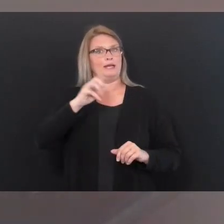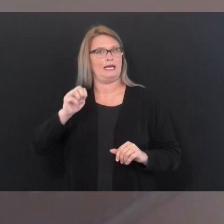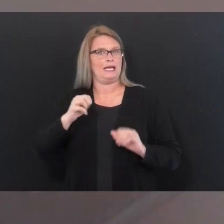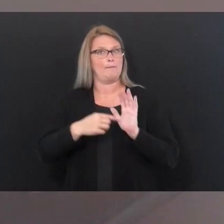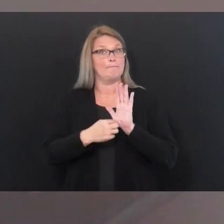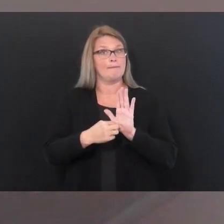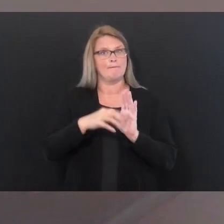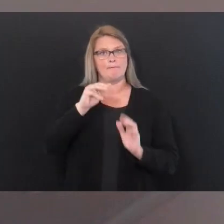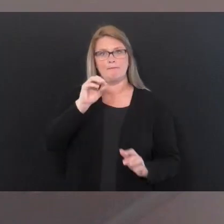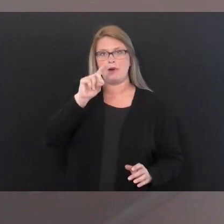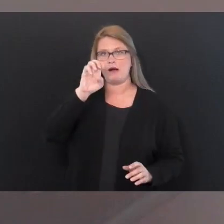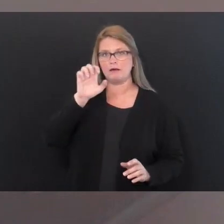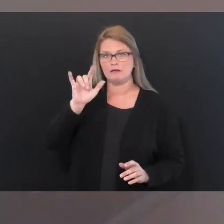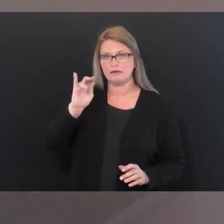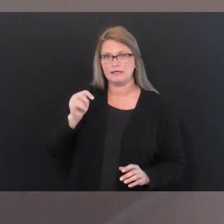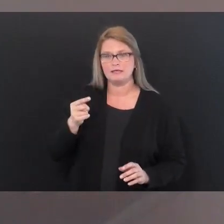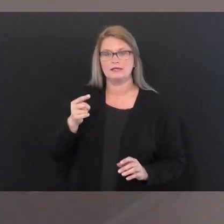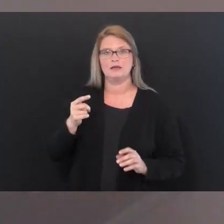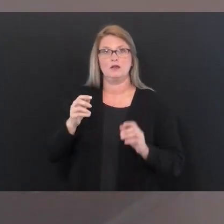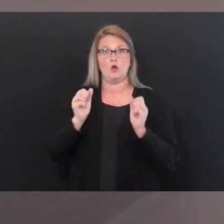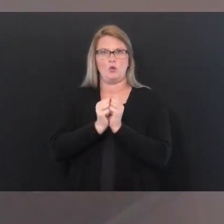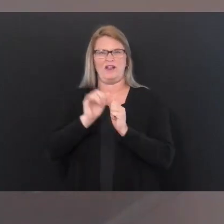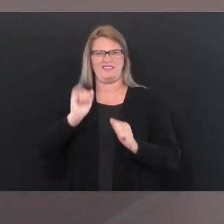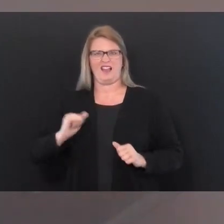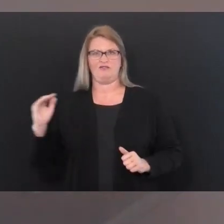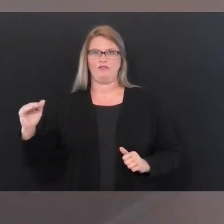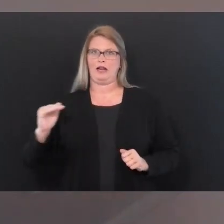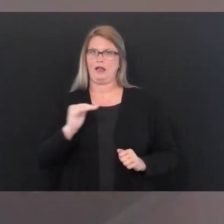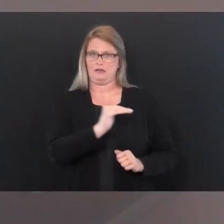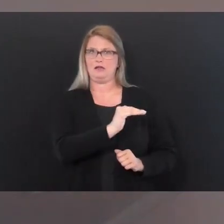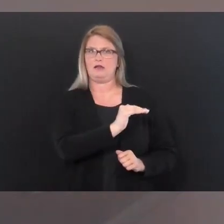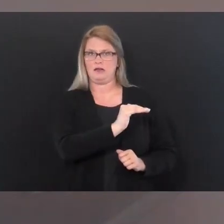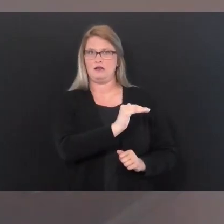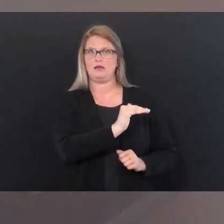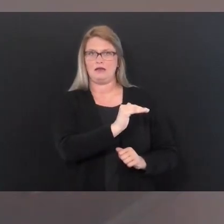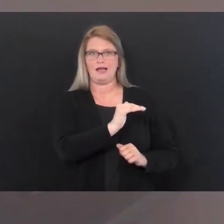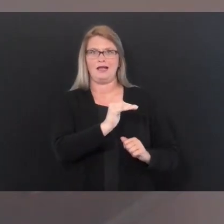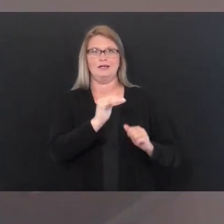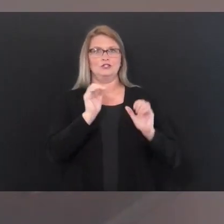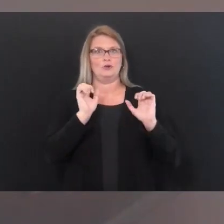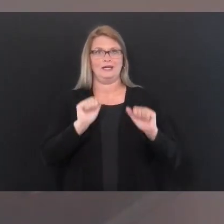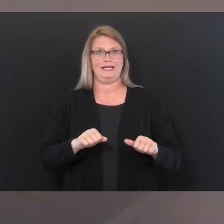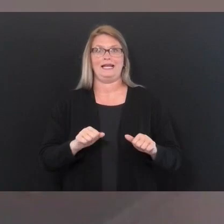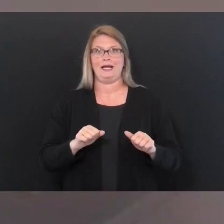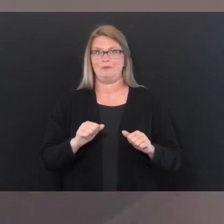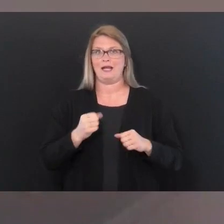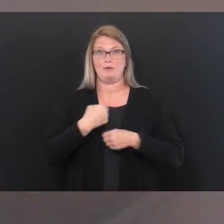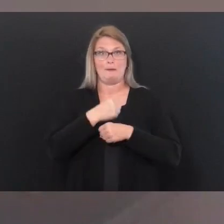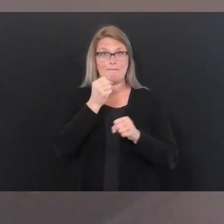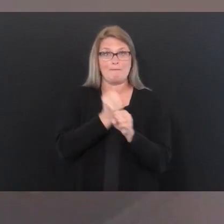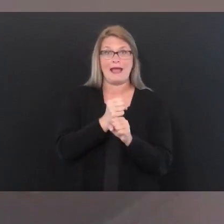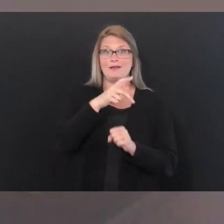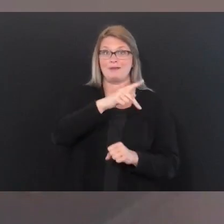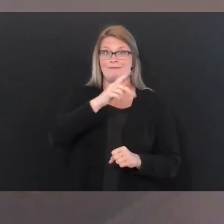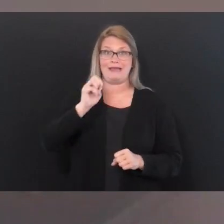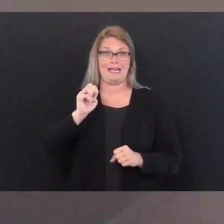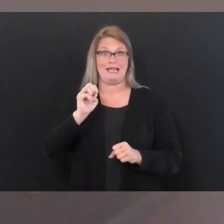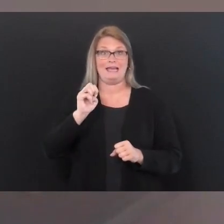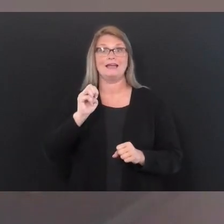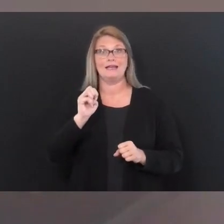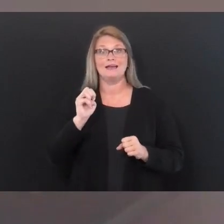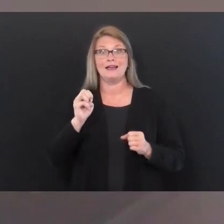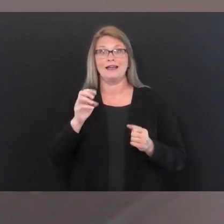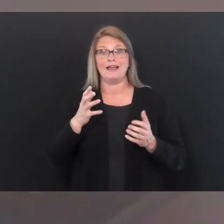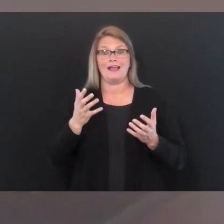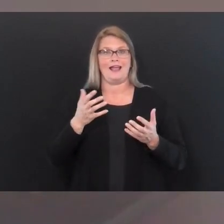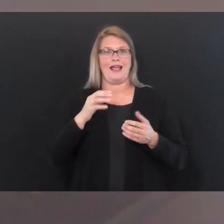we, by having the flattening of the curve, have been able to advance the production of PPE and the